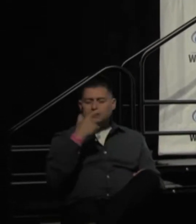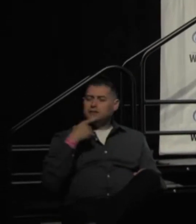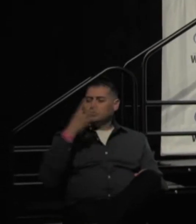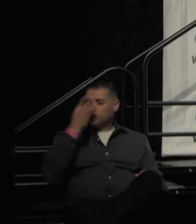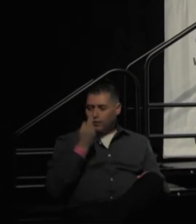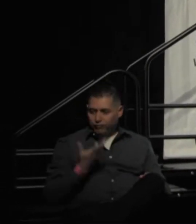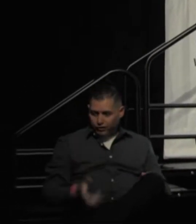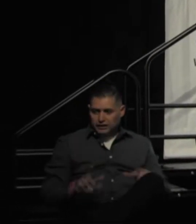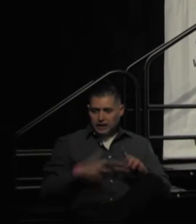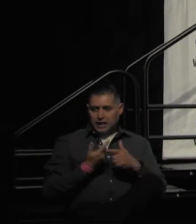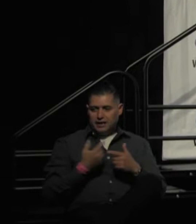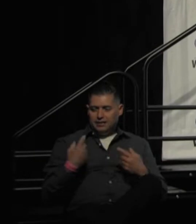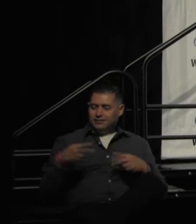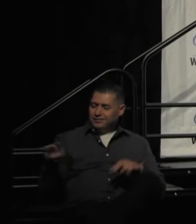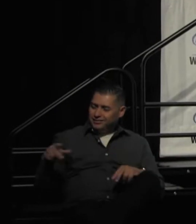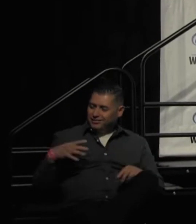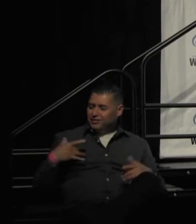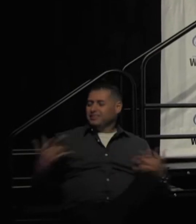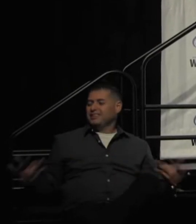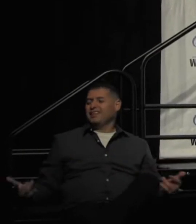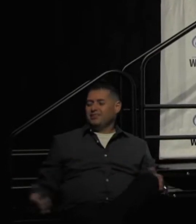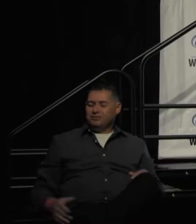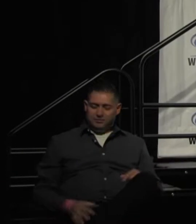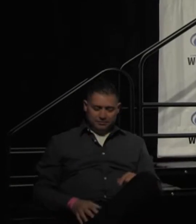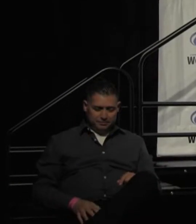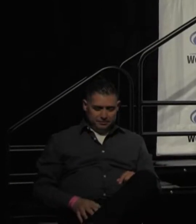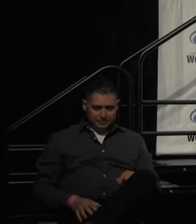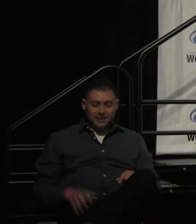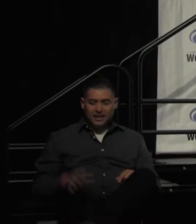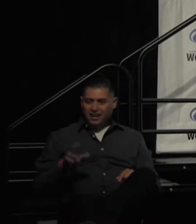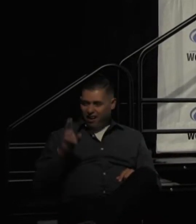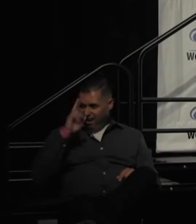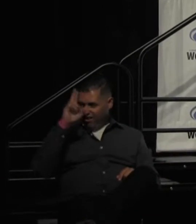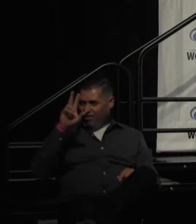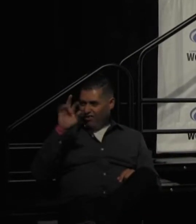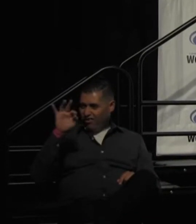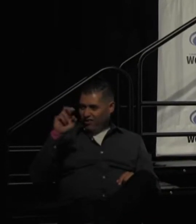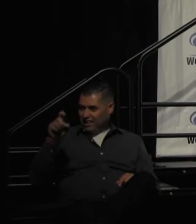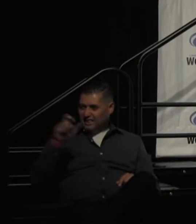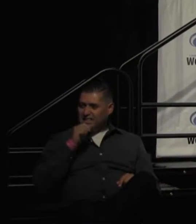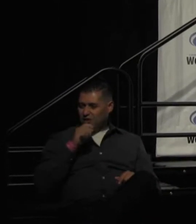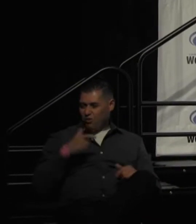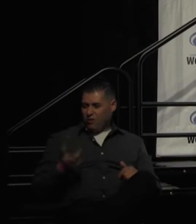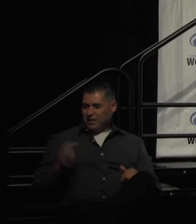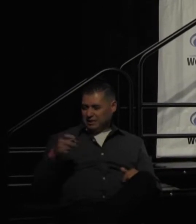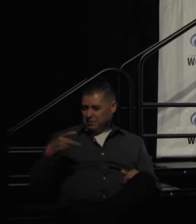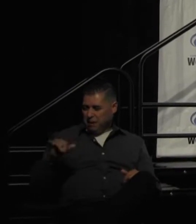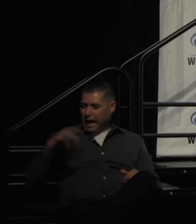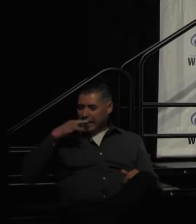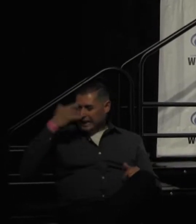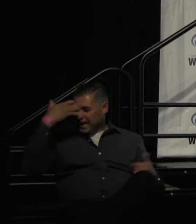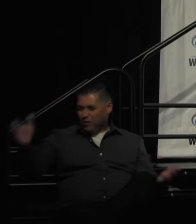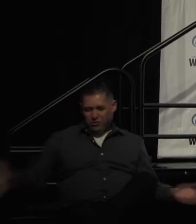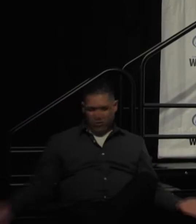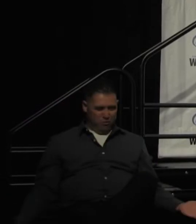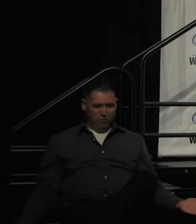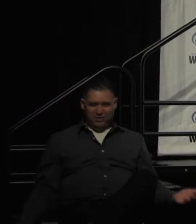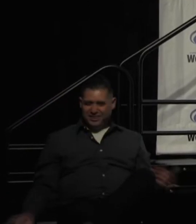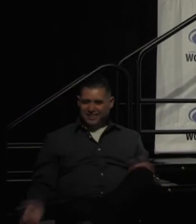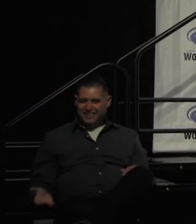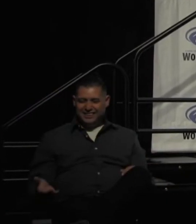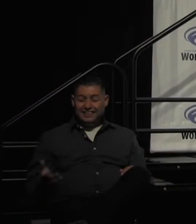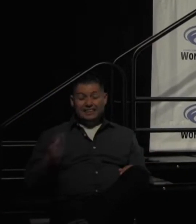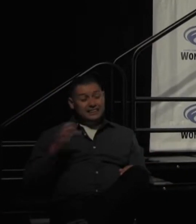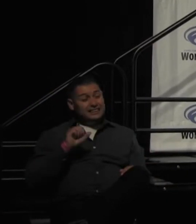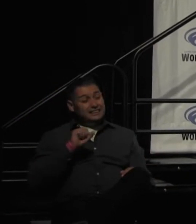turned around and smiled and was like, yeah. And I was like, oh shit. It is Uncle Felix. So I never watched Spy Kids. I don't fucking know. So she was like,